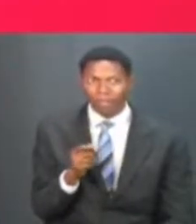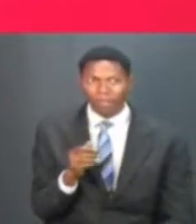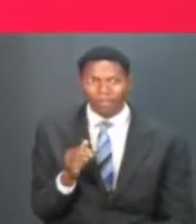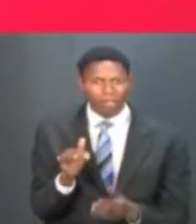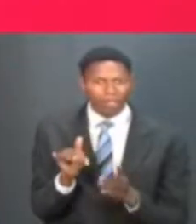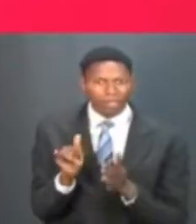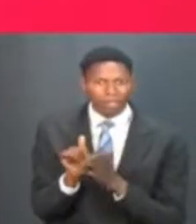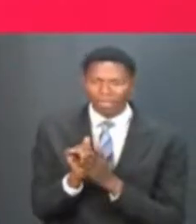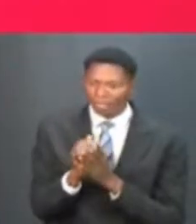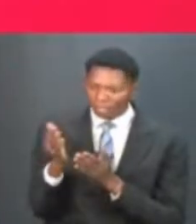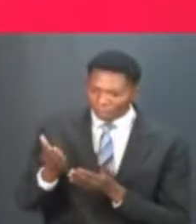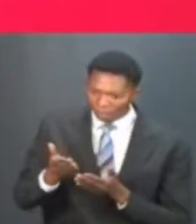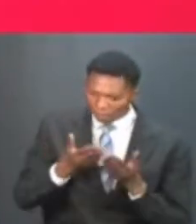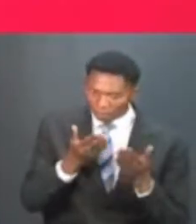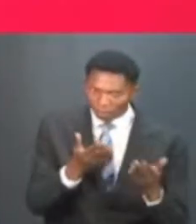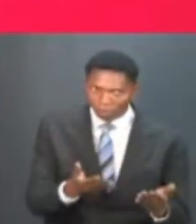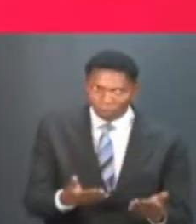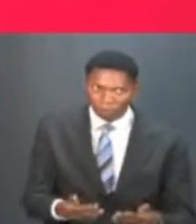admitted.